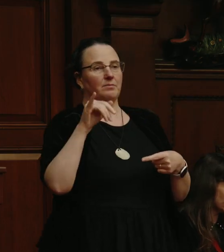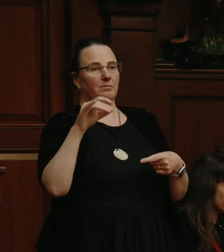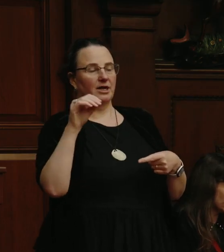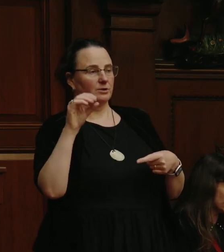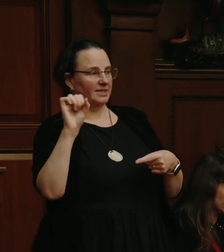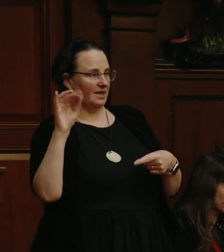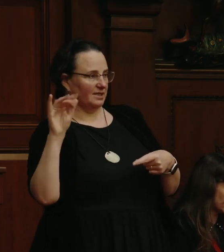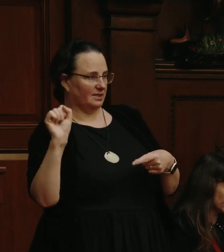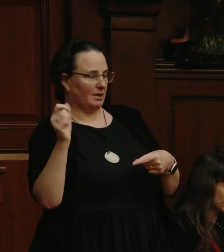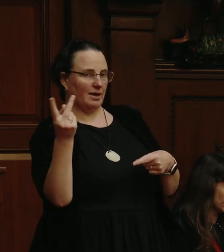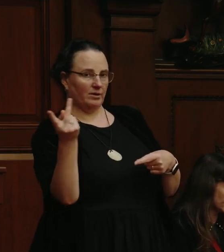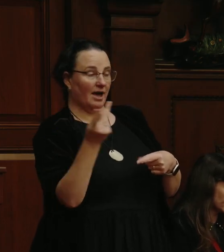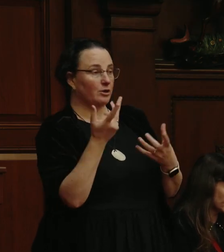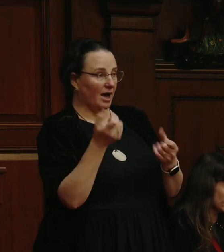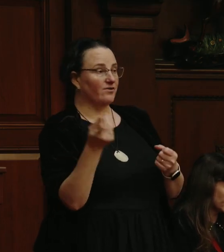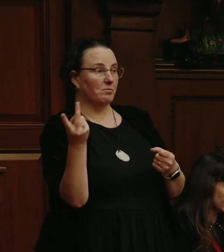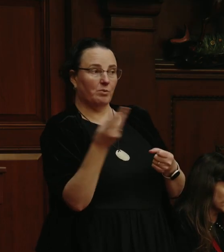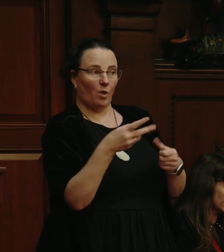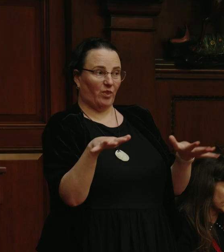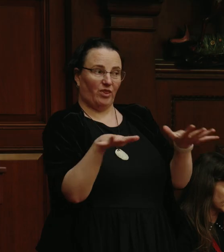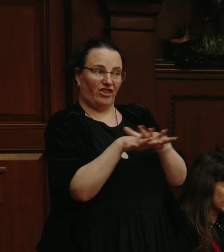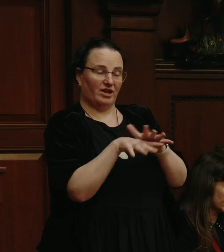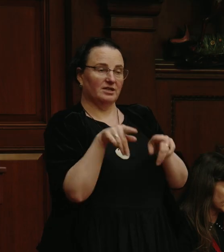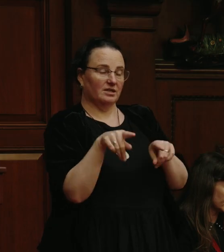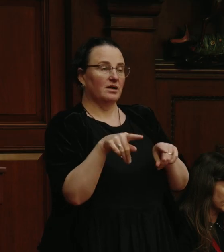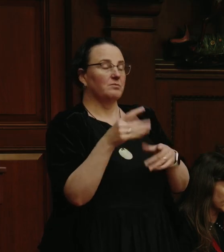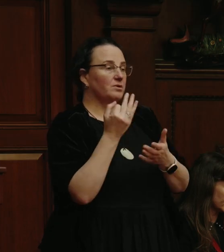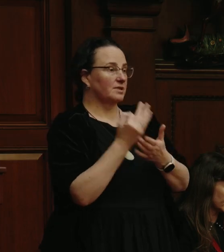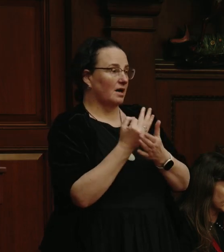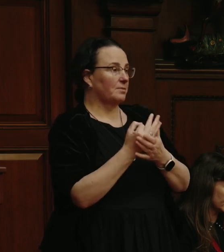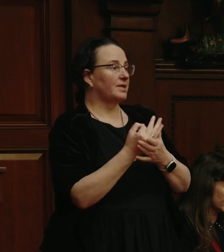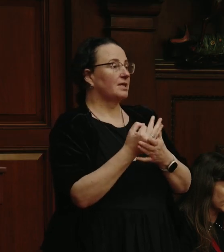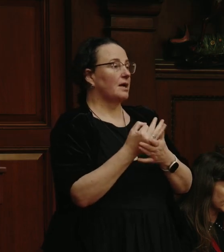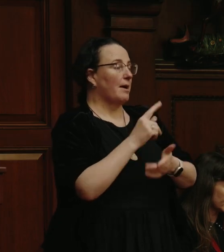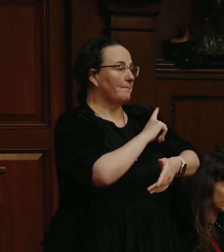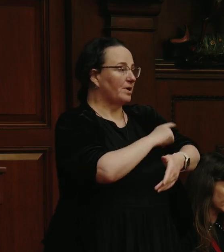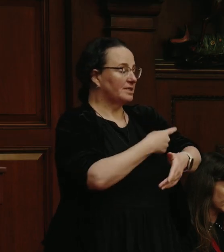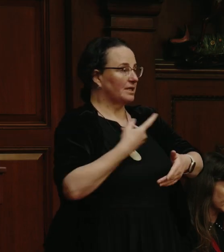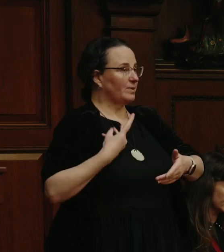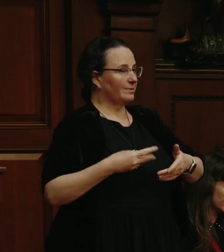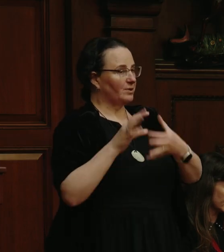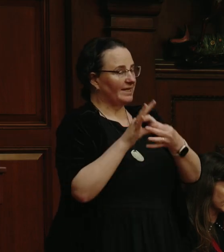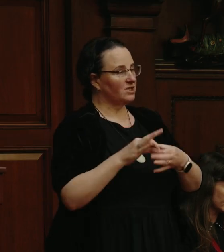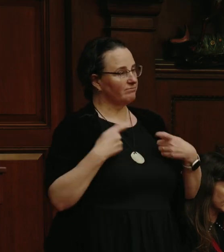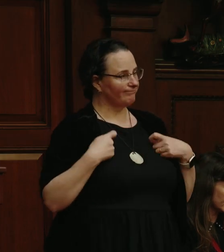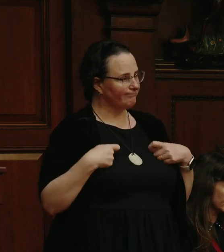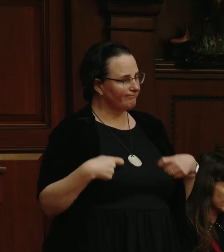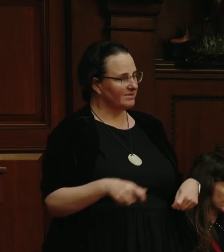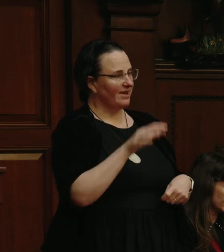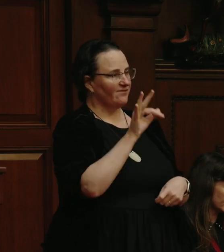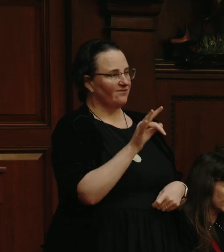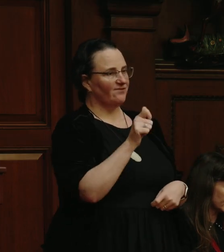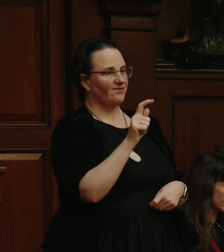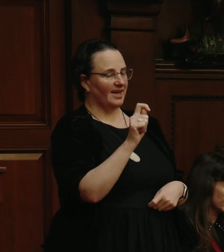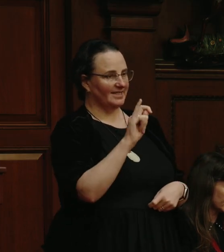vanishingly rare. The most common muscle weakness is probably linked to the fatigue, which we saw is such a